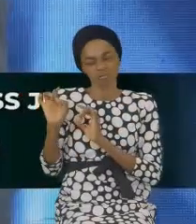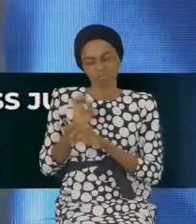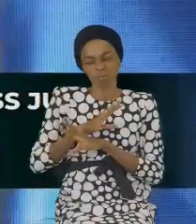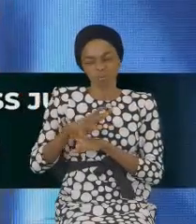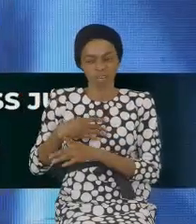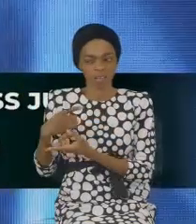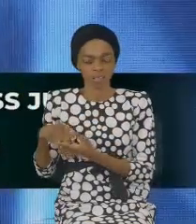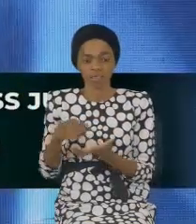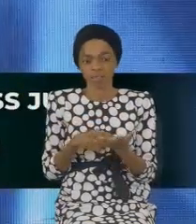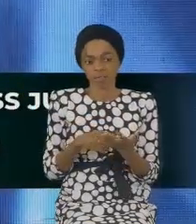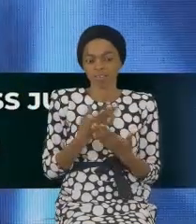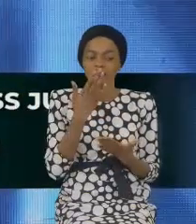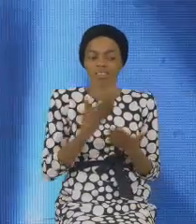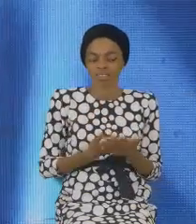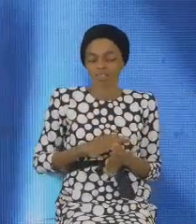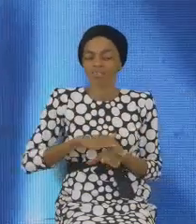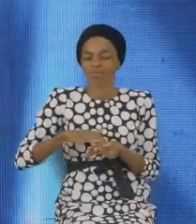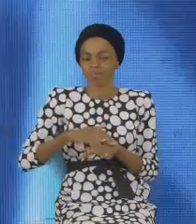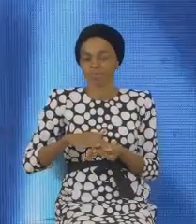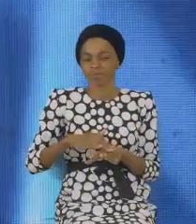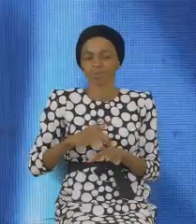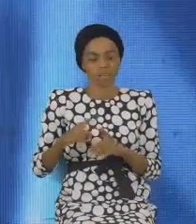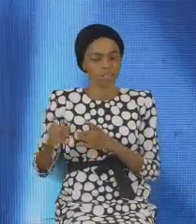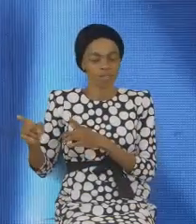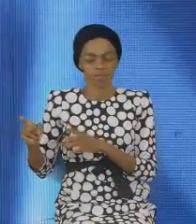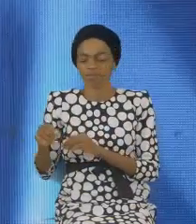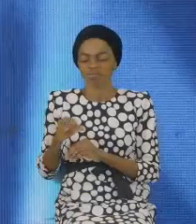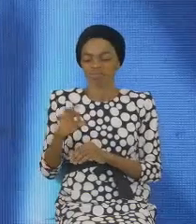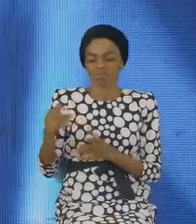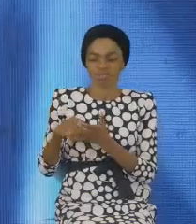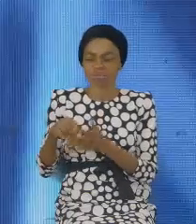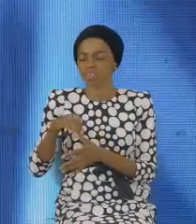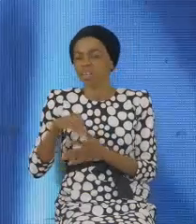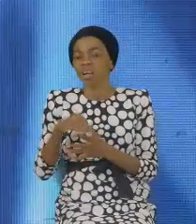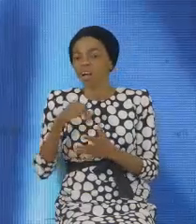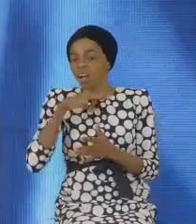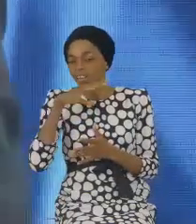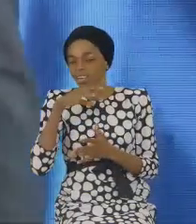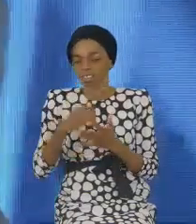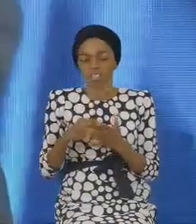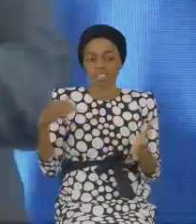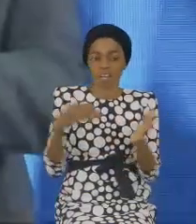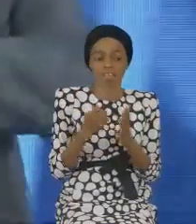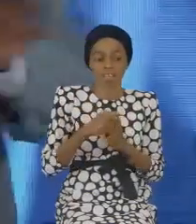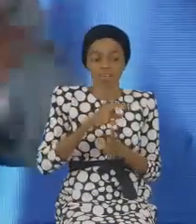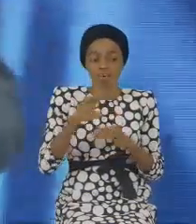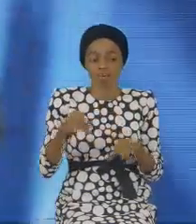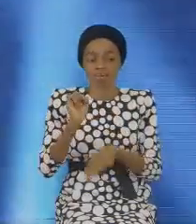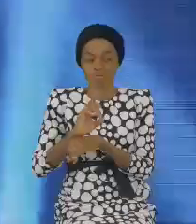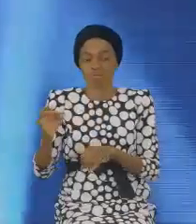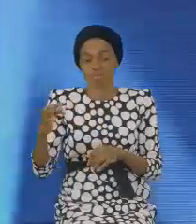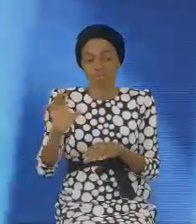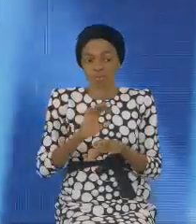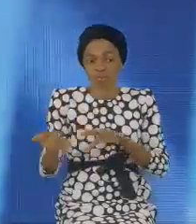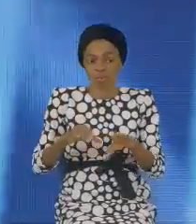that one condemns all the pollutions of the world and all the practices of Egypt. I don't like that. It's not what